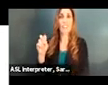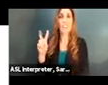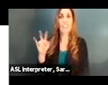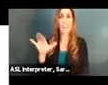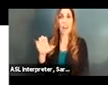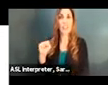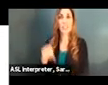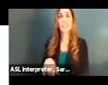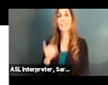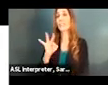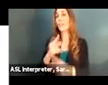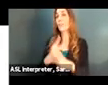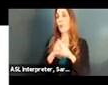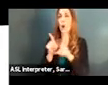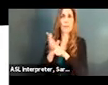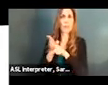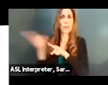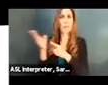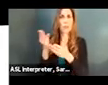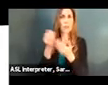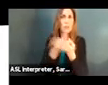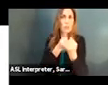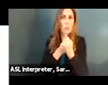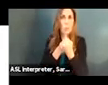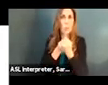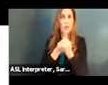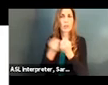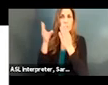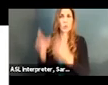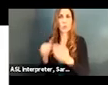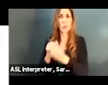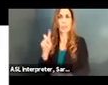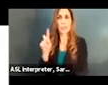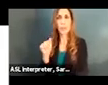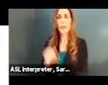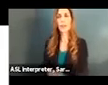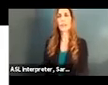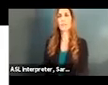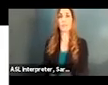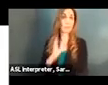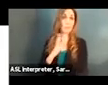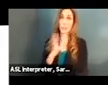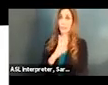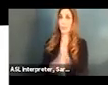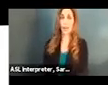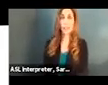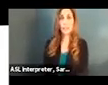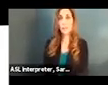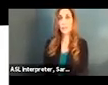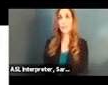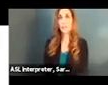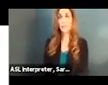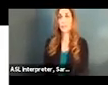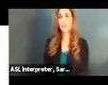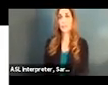are borrowing as a professional supporting a person with a disability, that's fine.